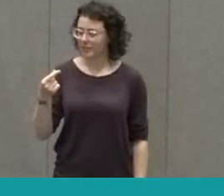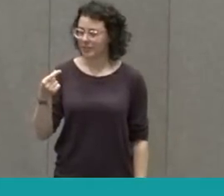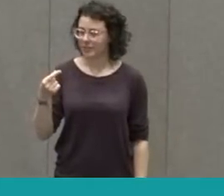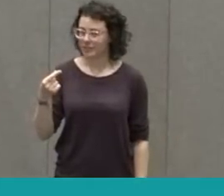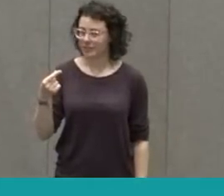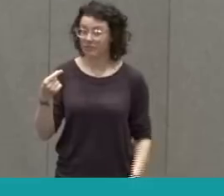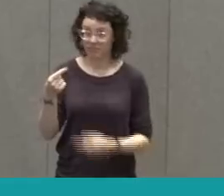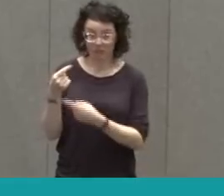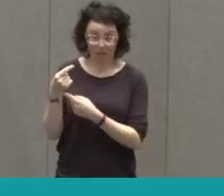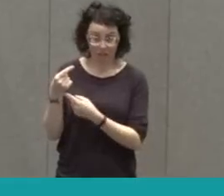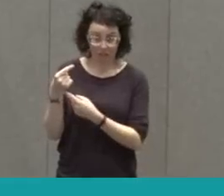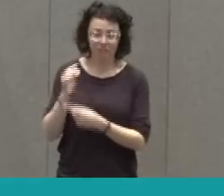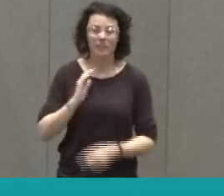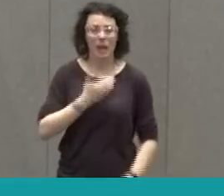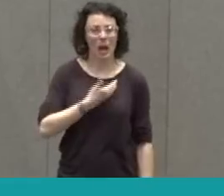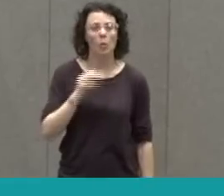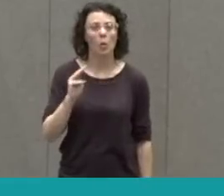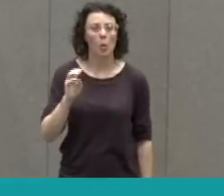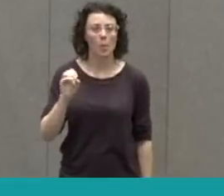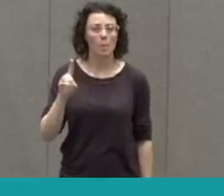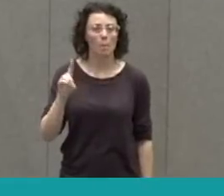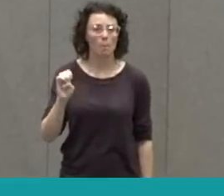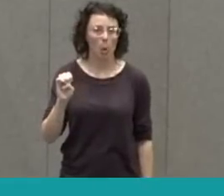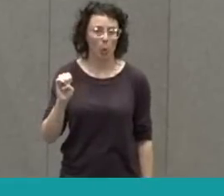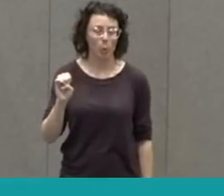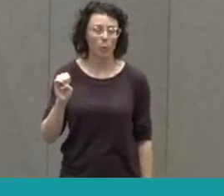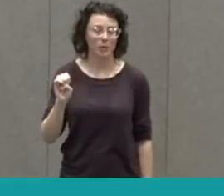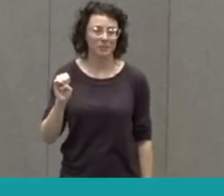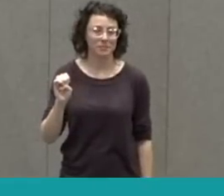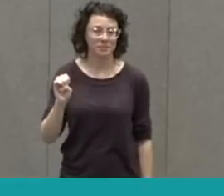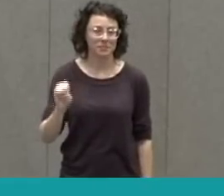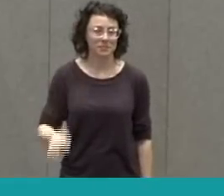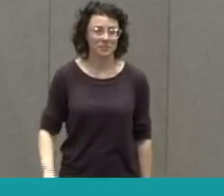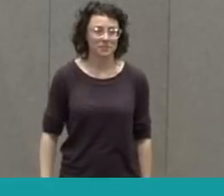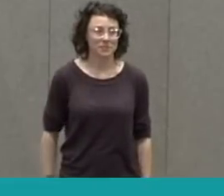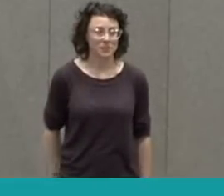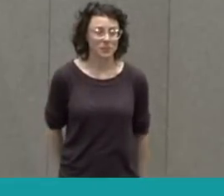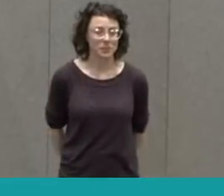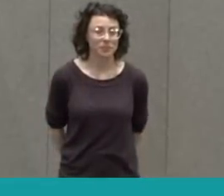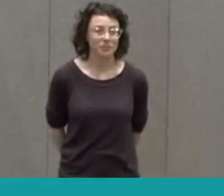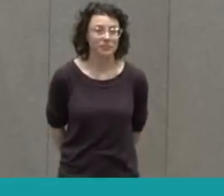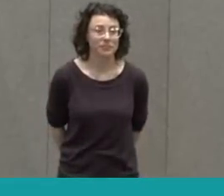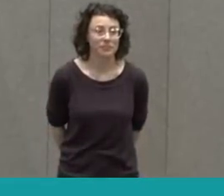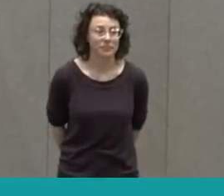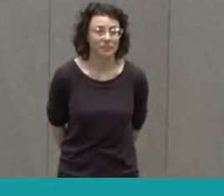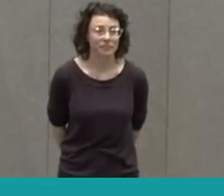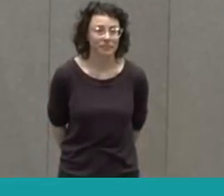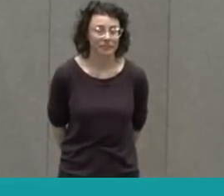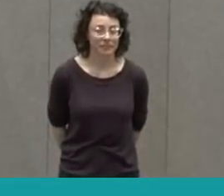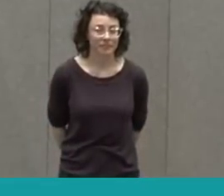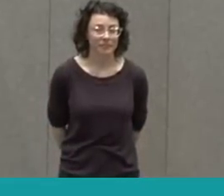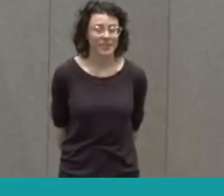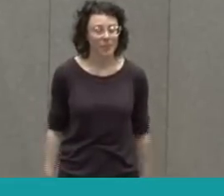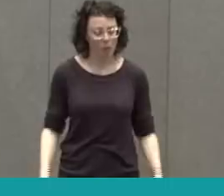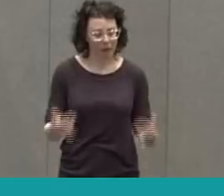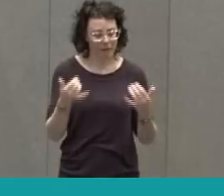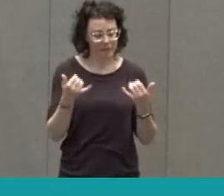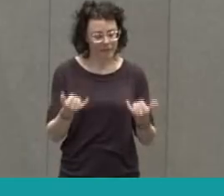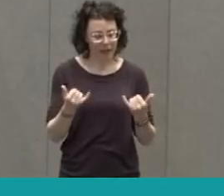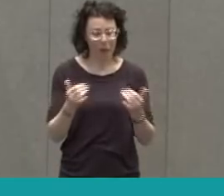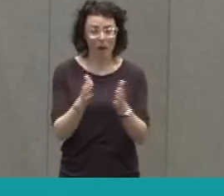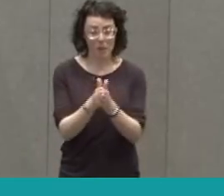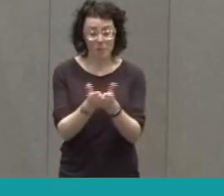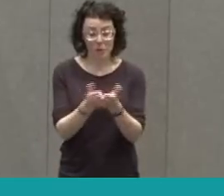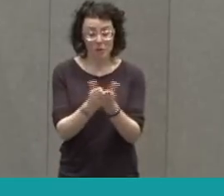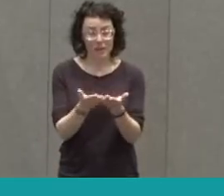that, I'm going to be looking at a book, reading you a book, and in that book,